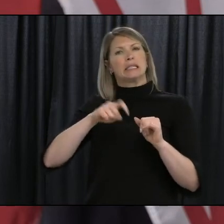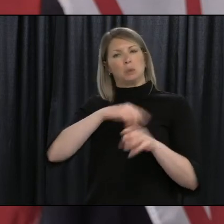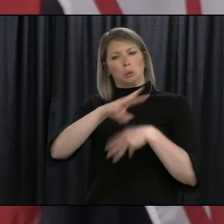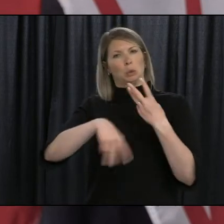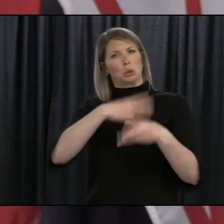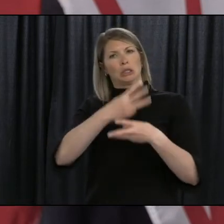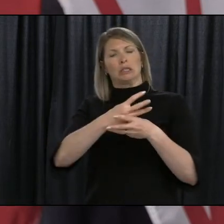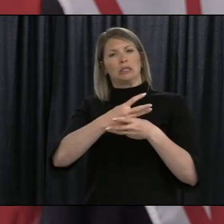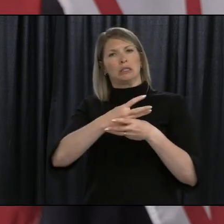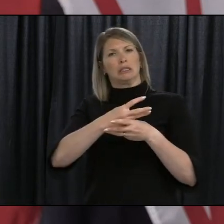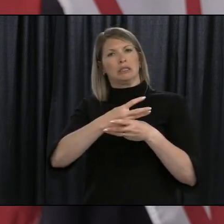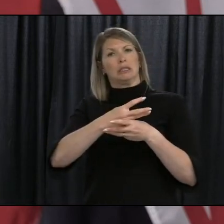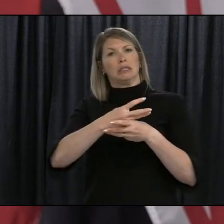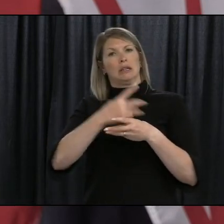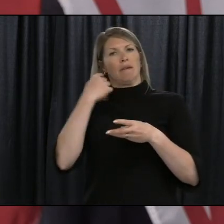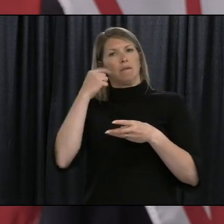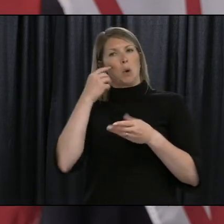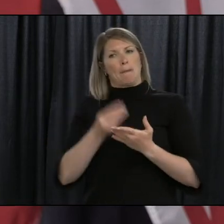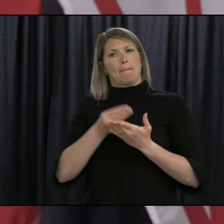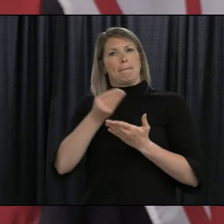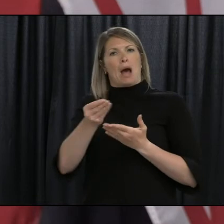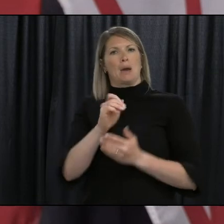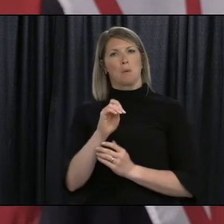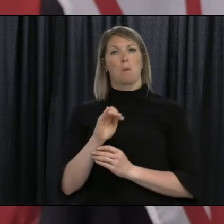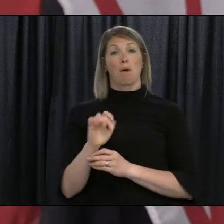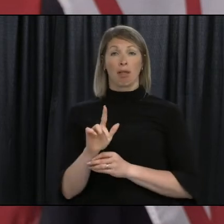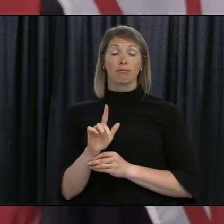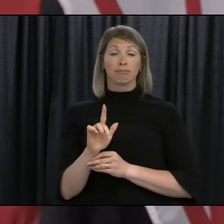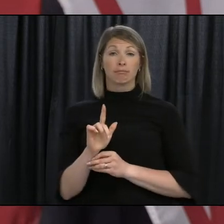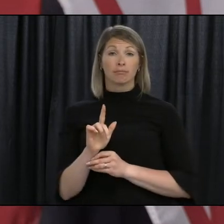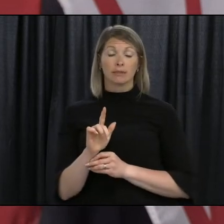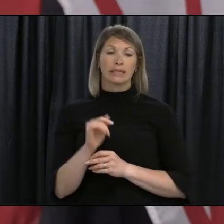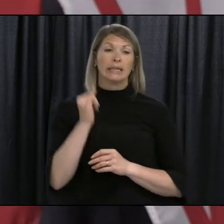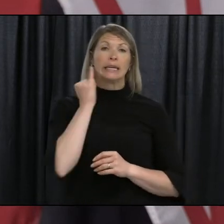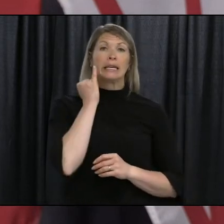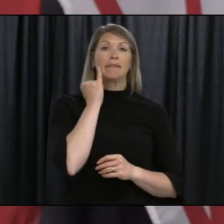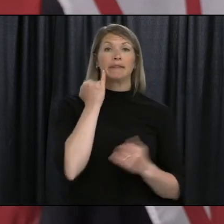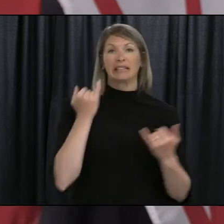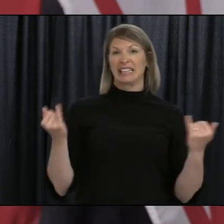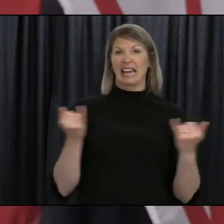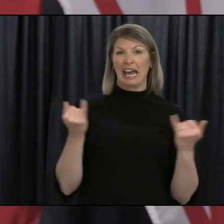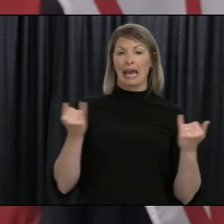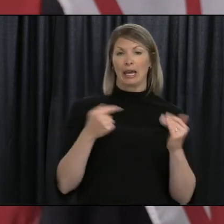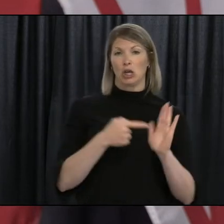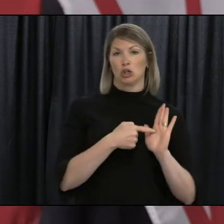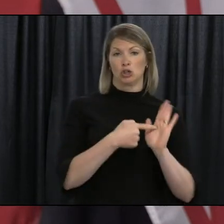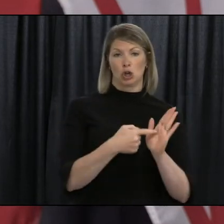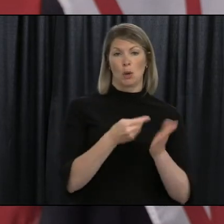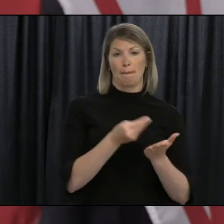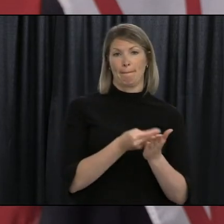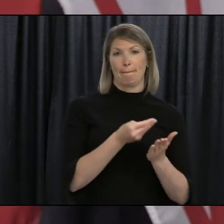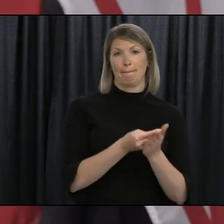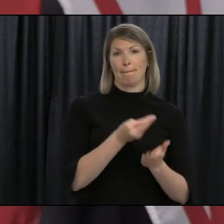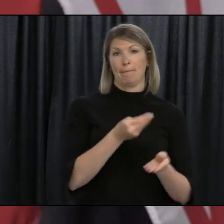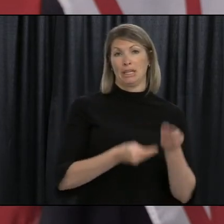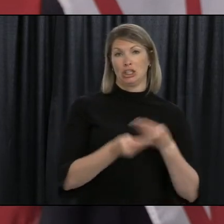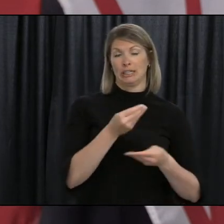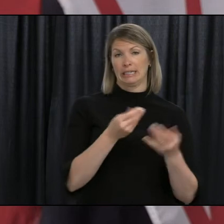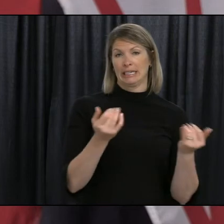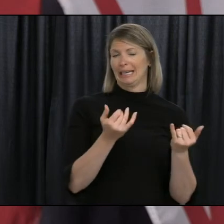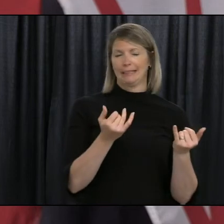so I think if we were to present a budget today, the variances in that budget would